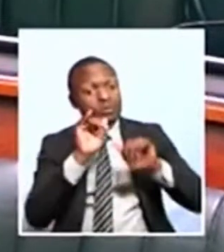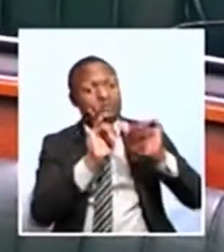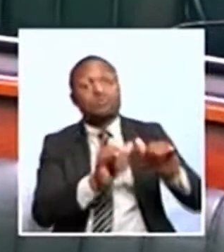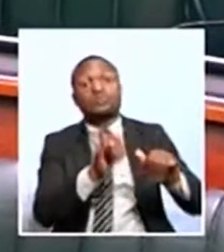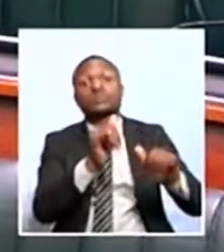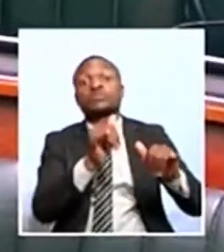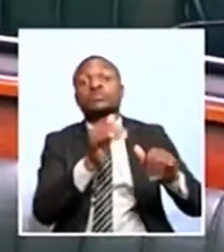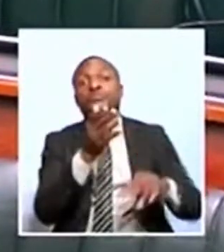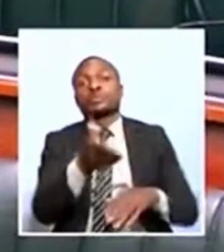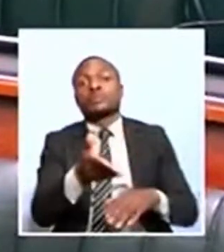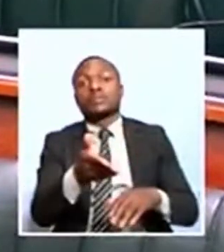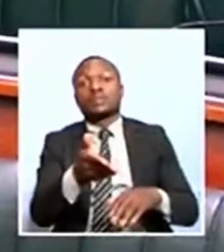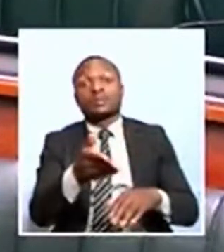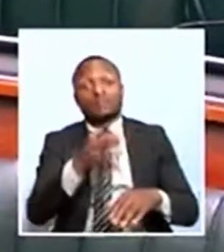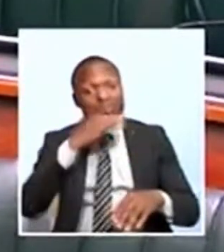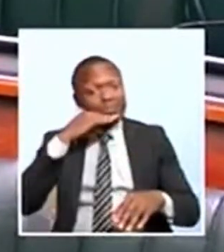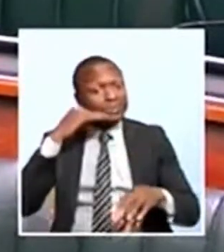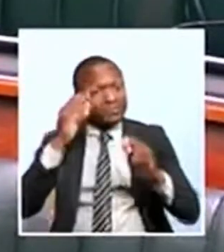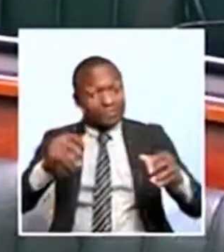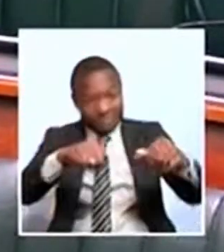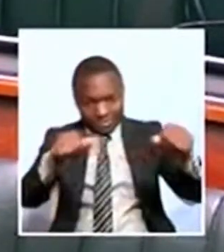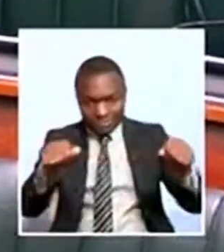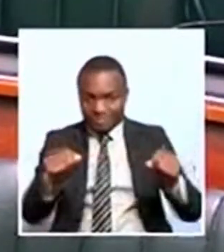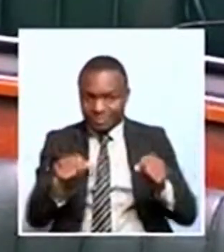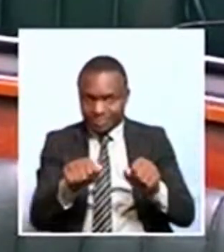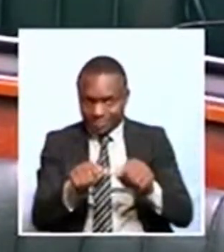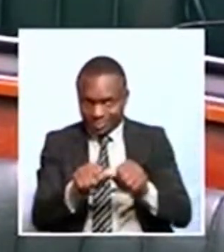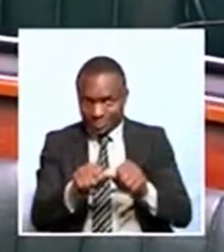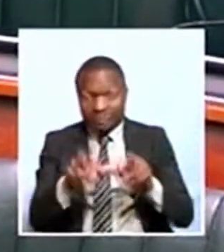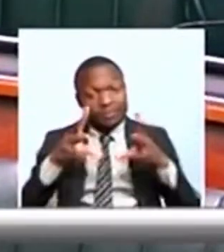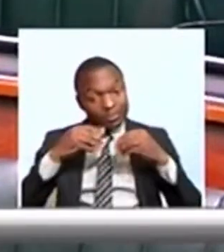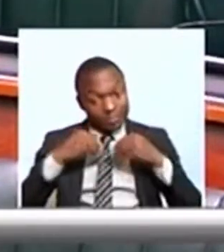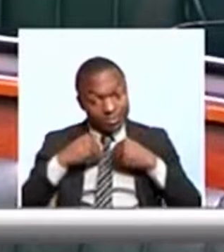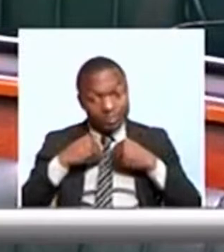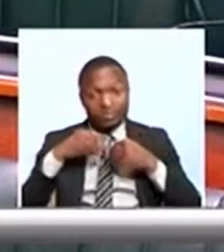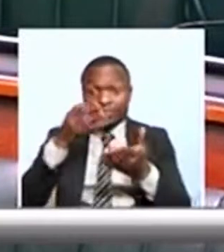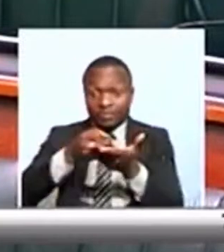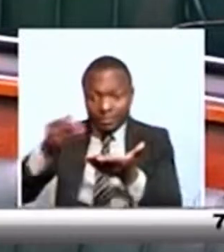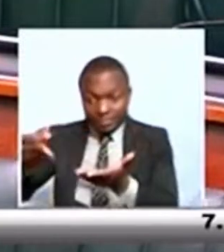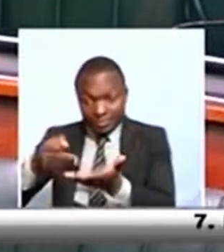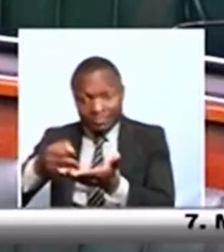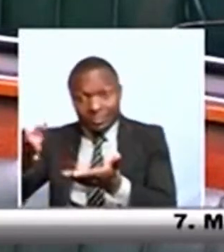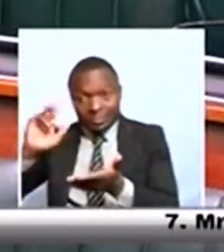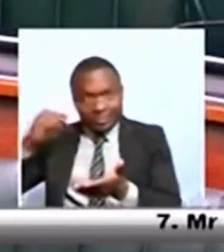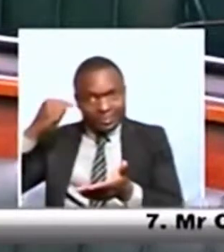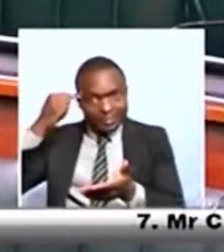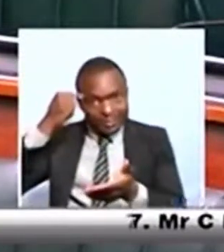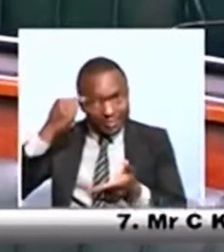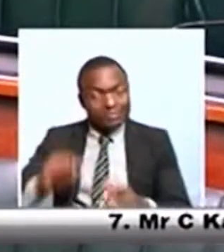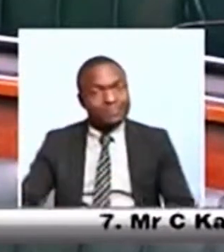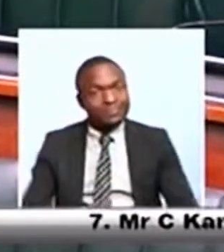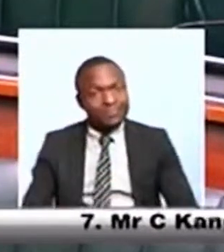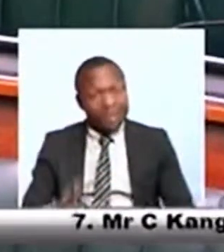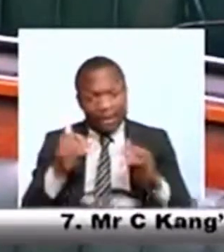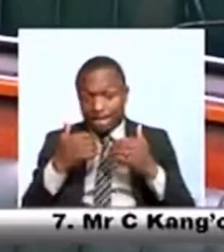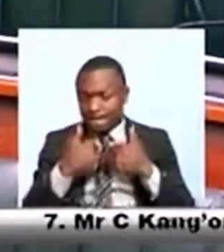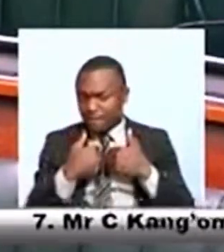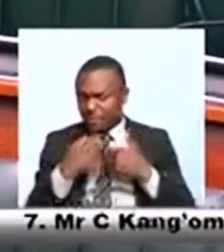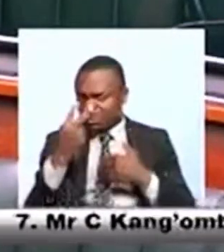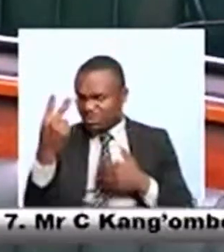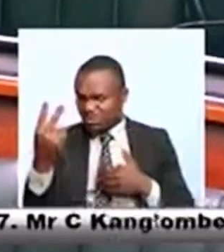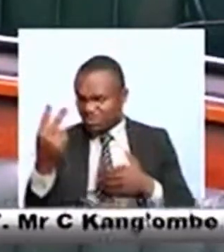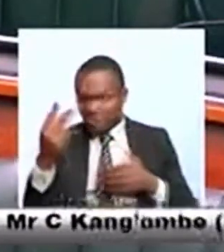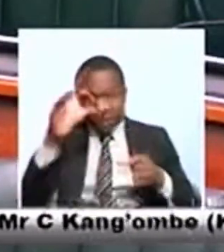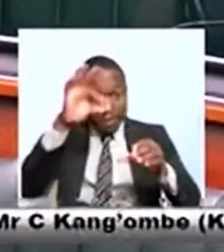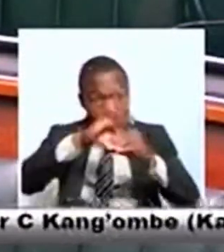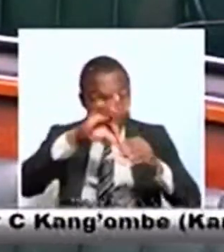that farm block. They receive farm inputs from government. We have 2 polling